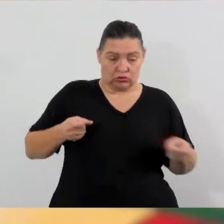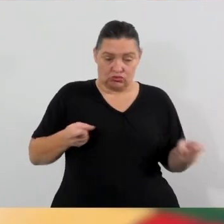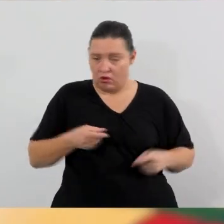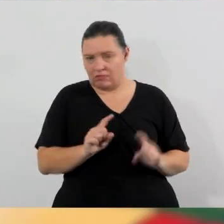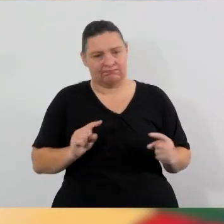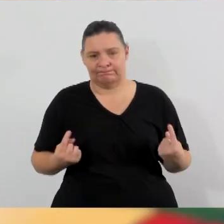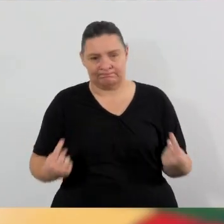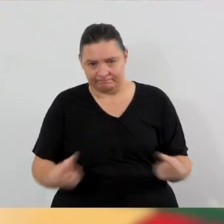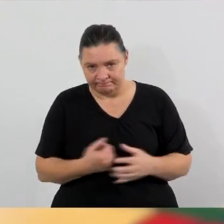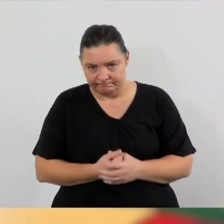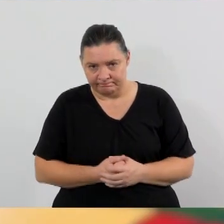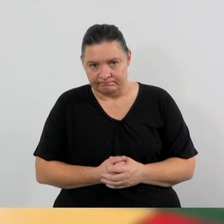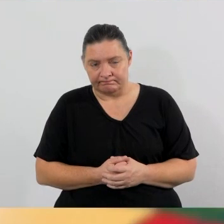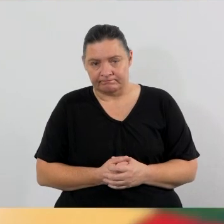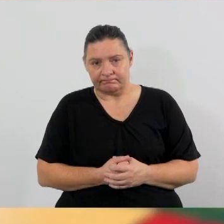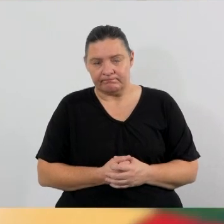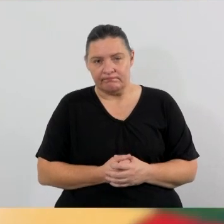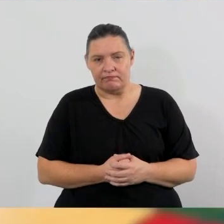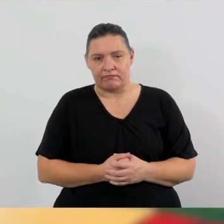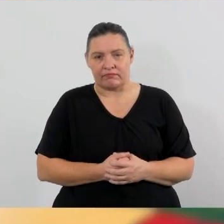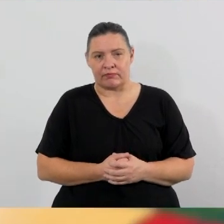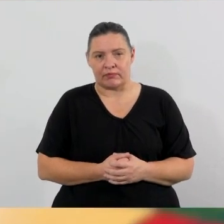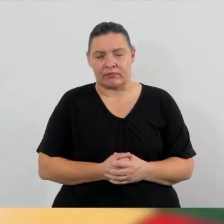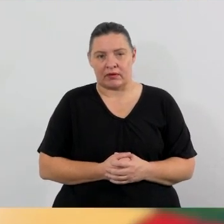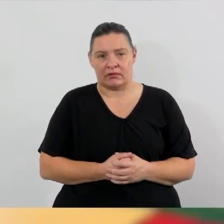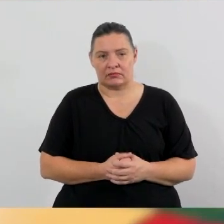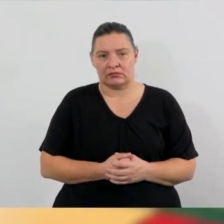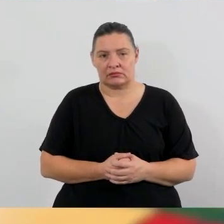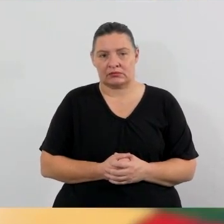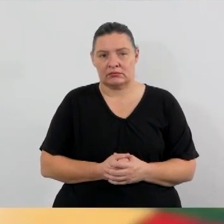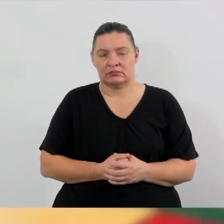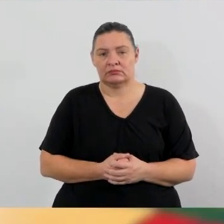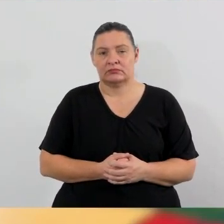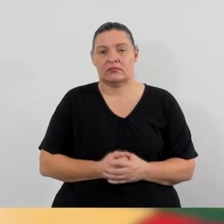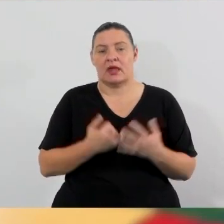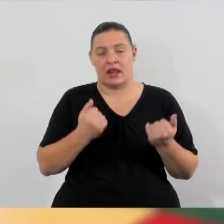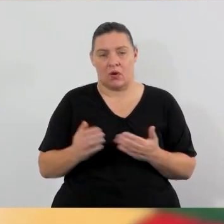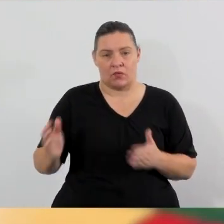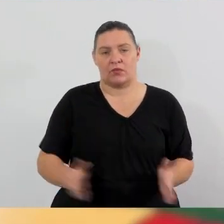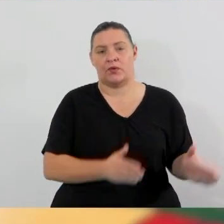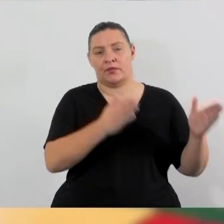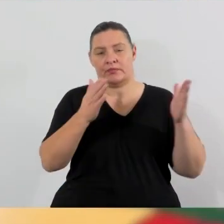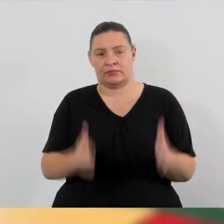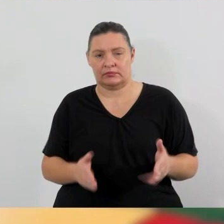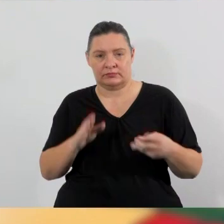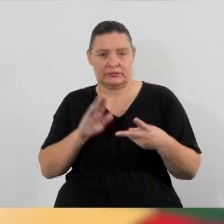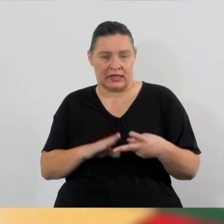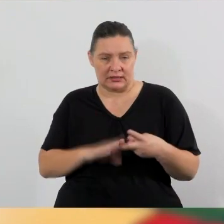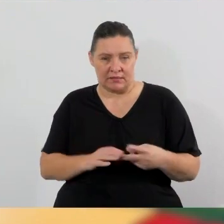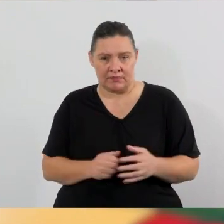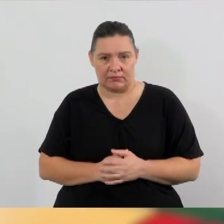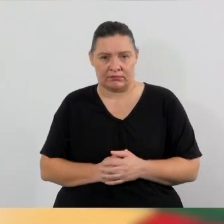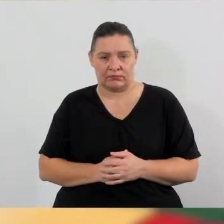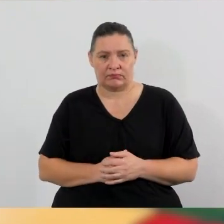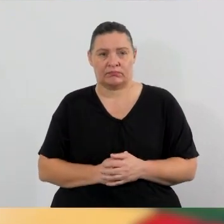control over them at all. Now that is the first part of our activity. Now we are going to move on to the second